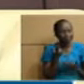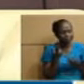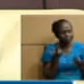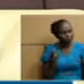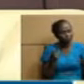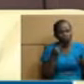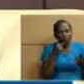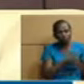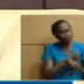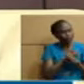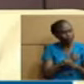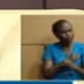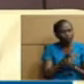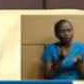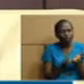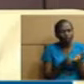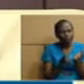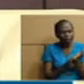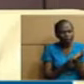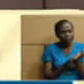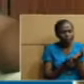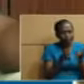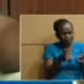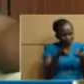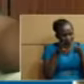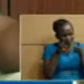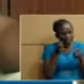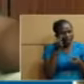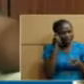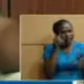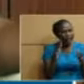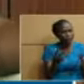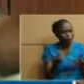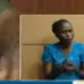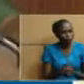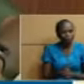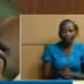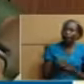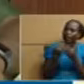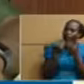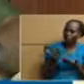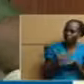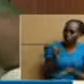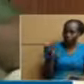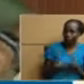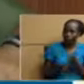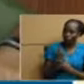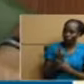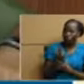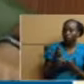protection in Uganda's context? All right, thank you so much, Charles, for the opportunity to share this with the audience.